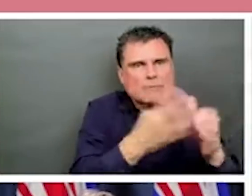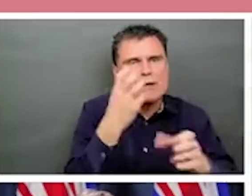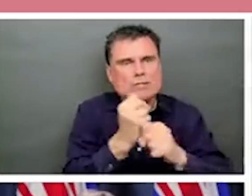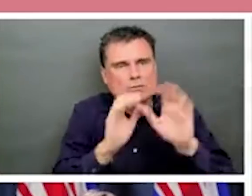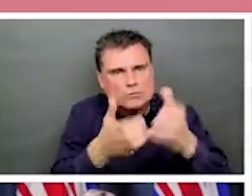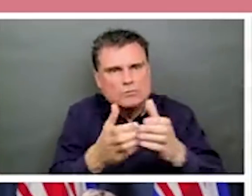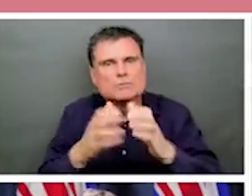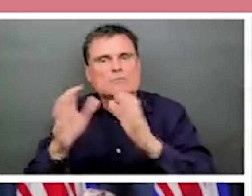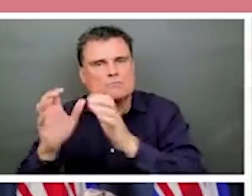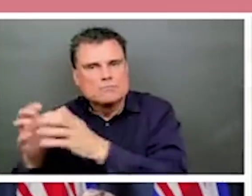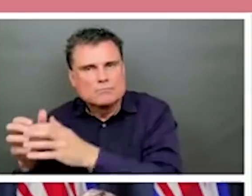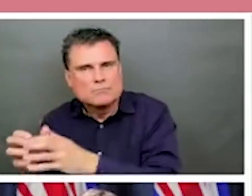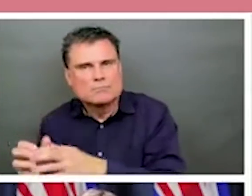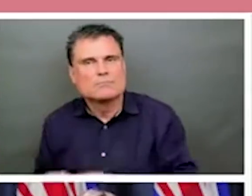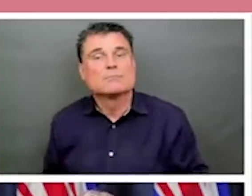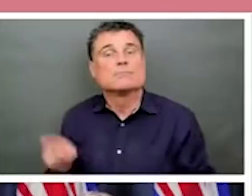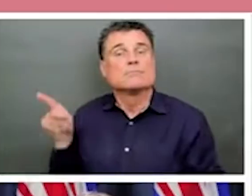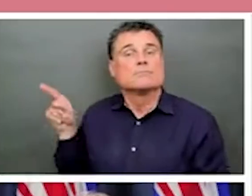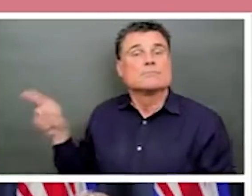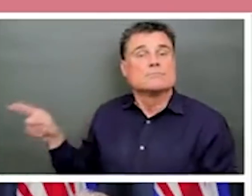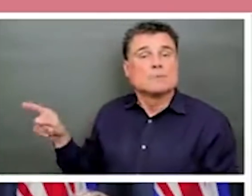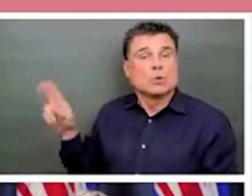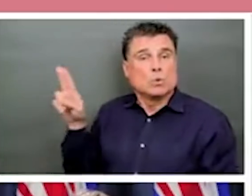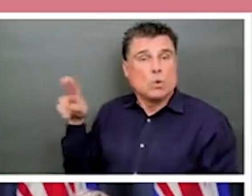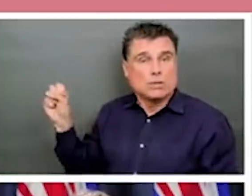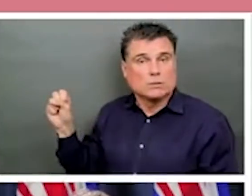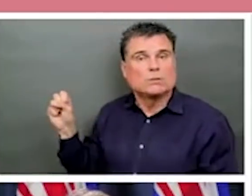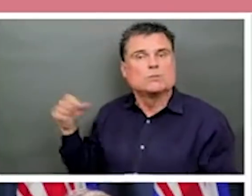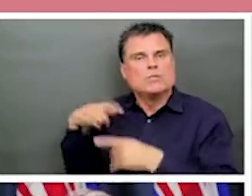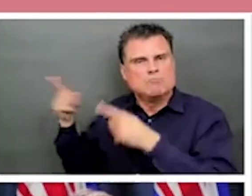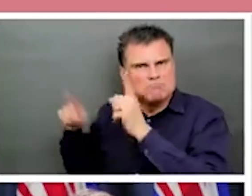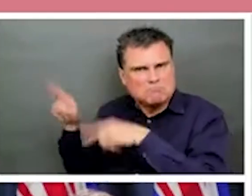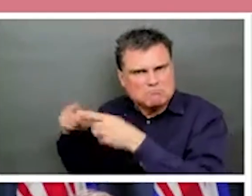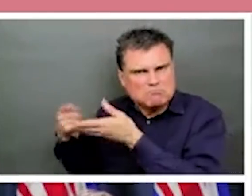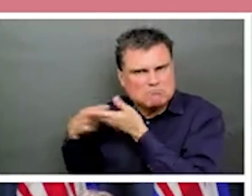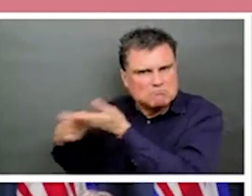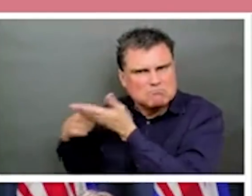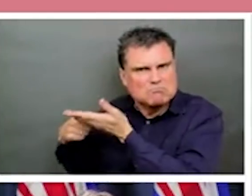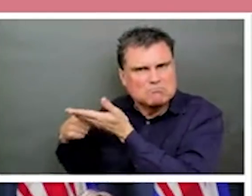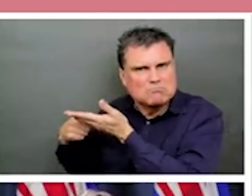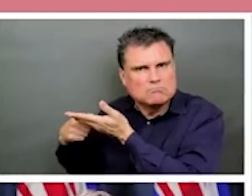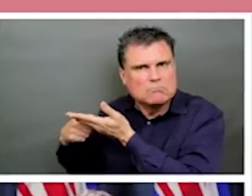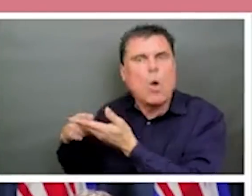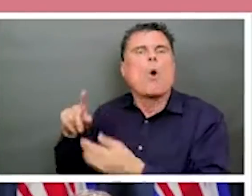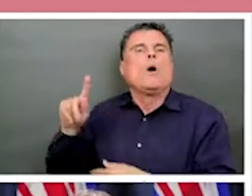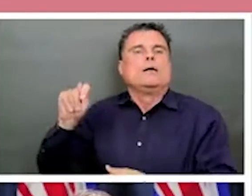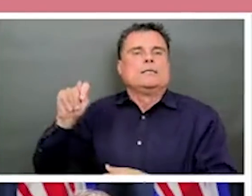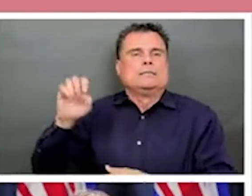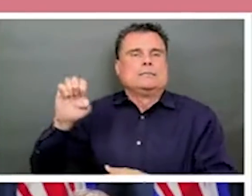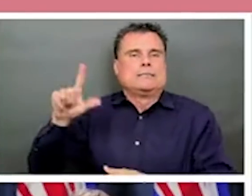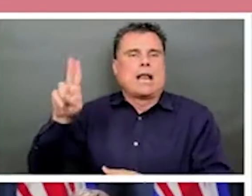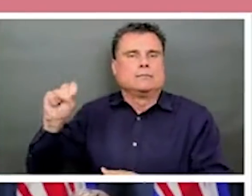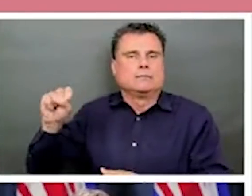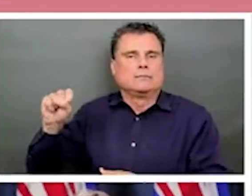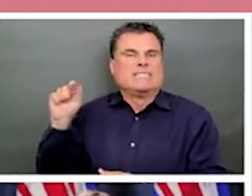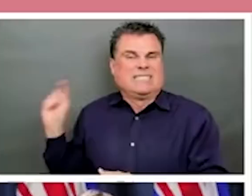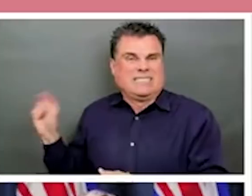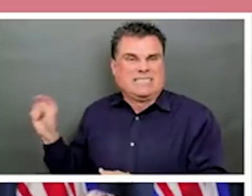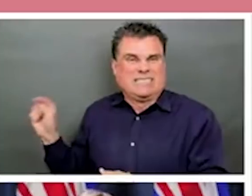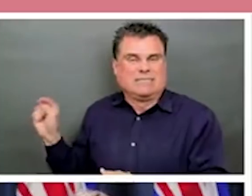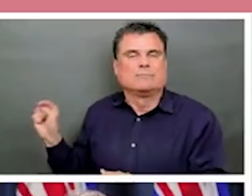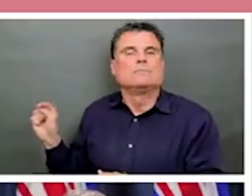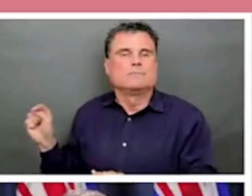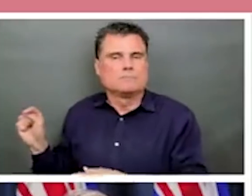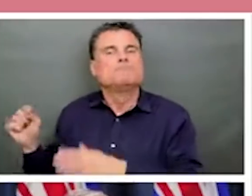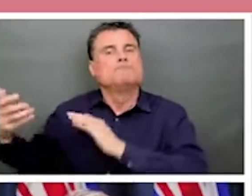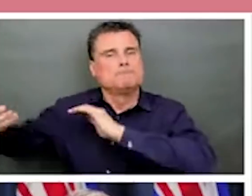they understand the need for that, why it works better for them. We have virtually no wait times on our call centers the end of